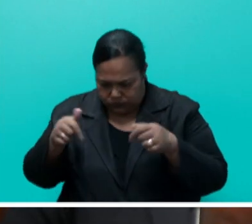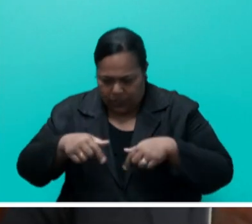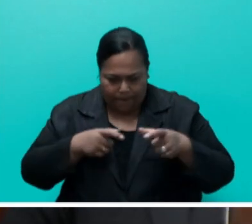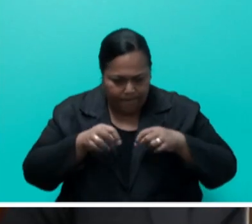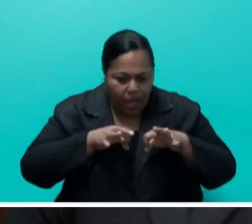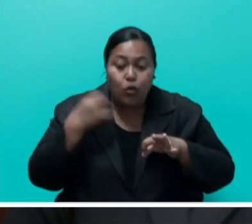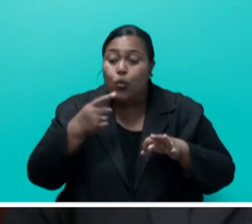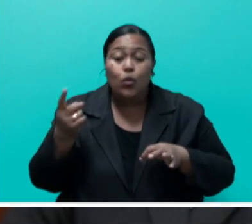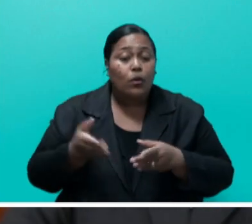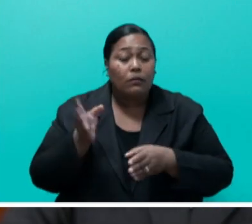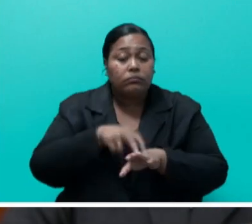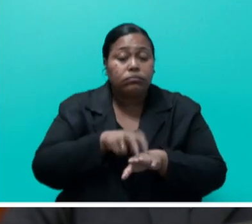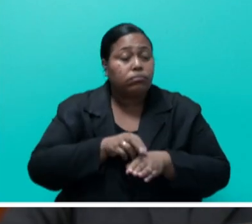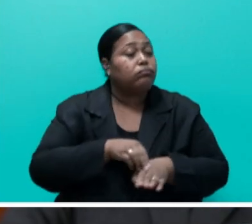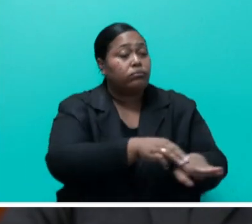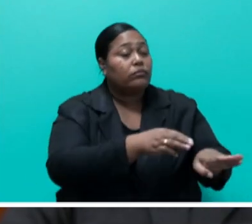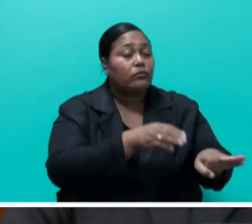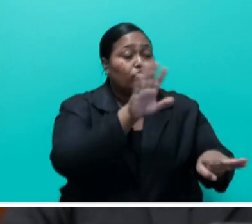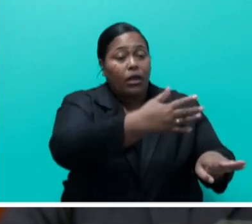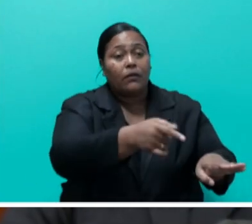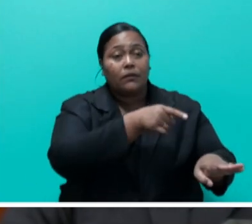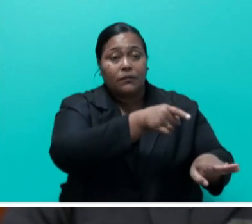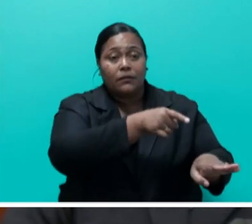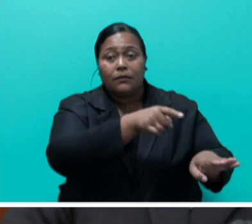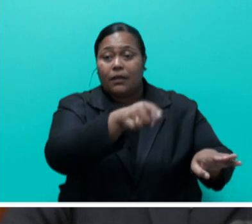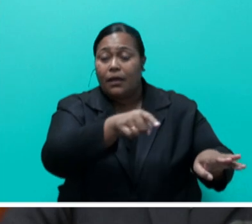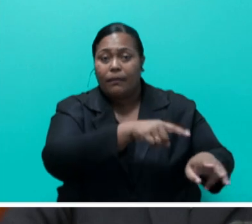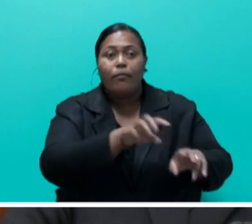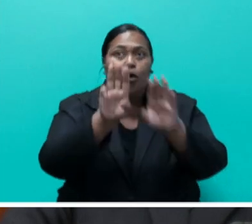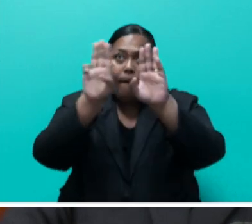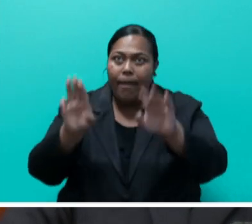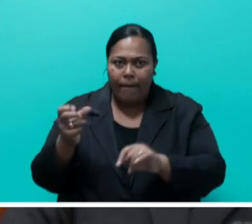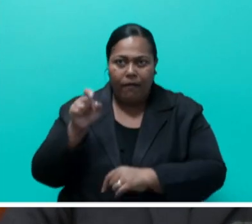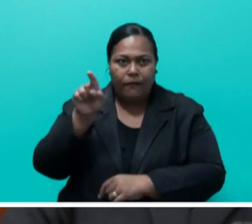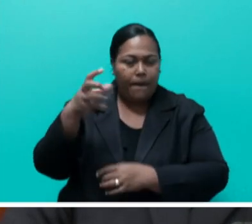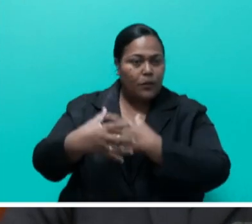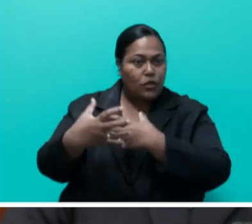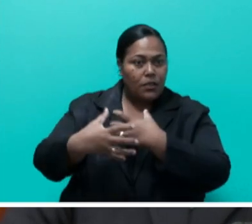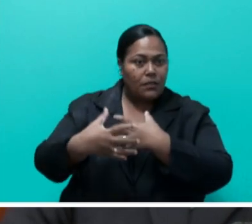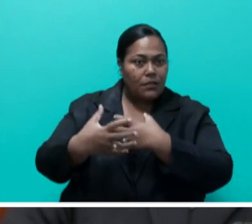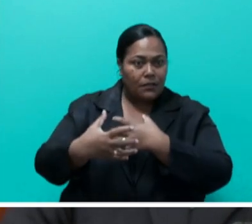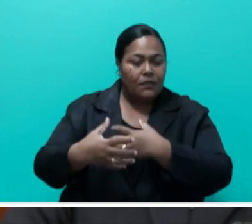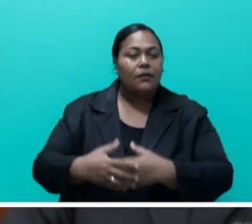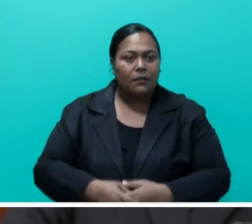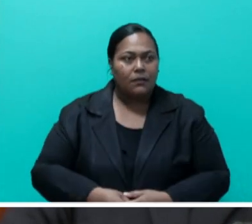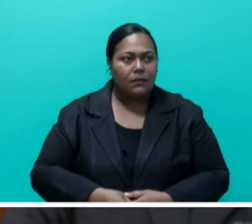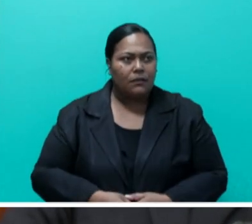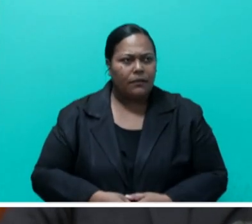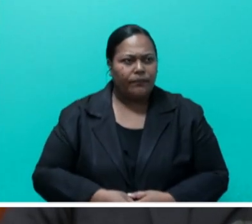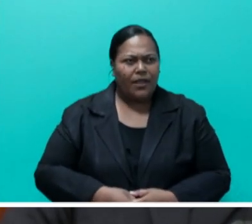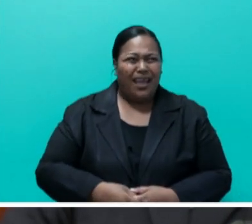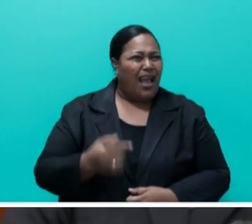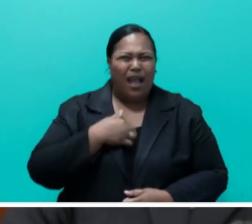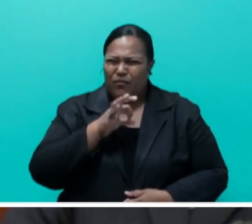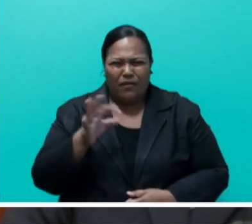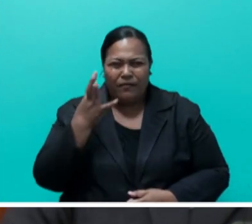it, also integrating air assets to go out and have a look. So I'm not quite familiar,